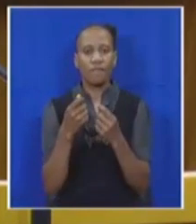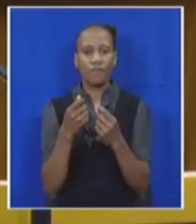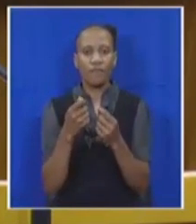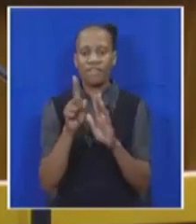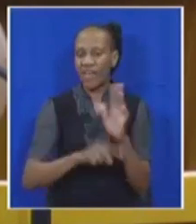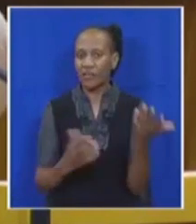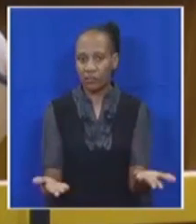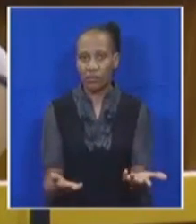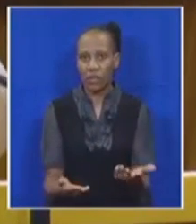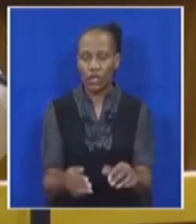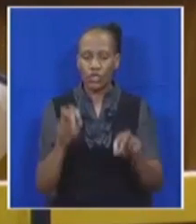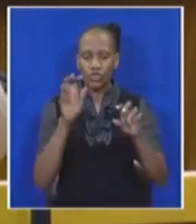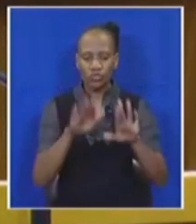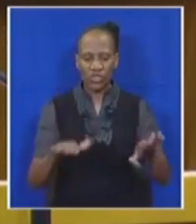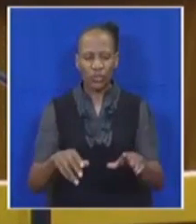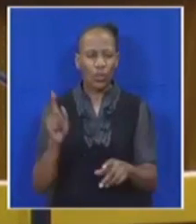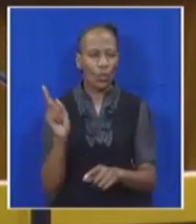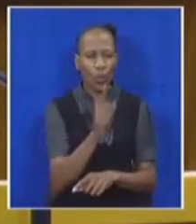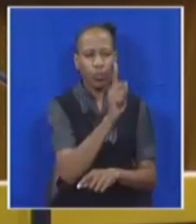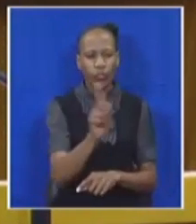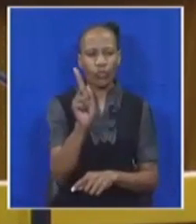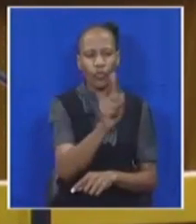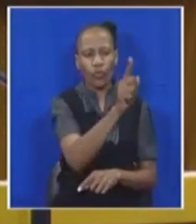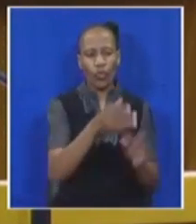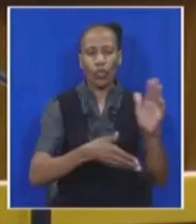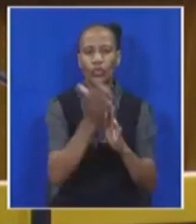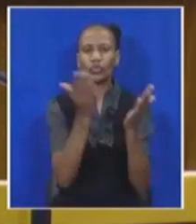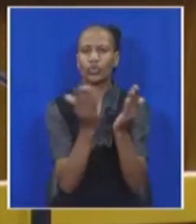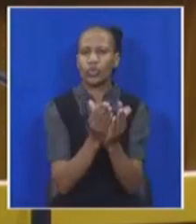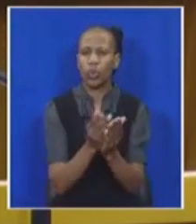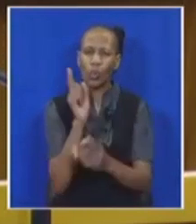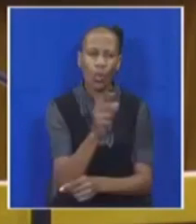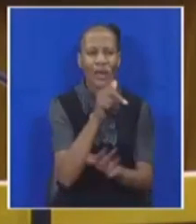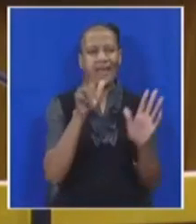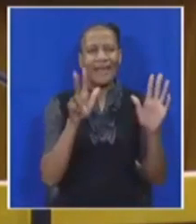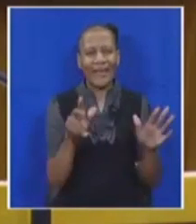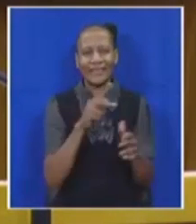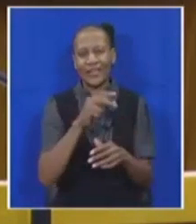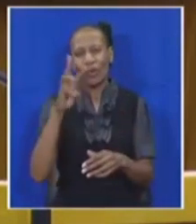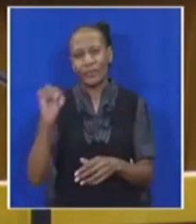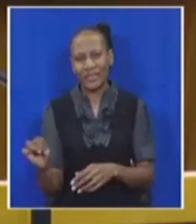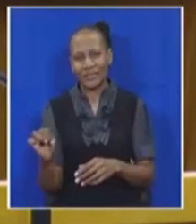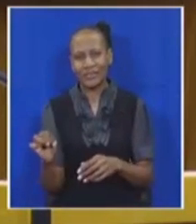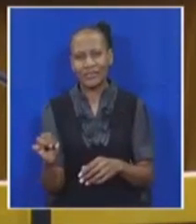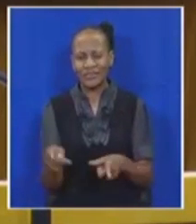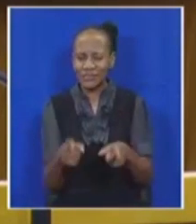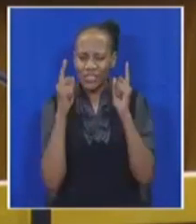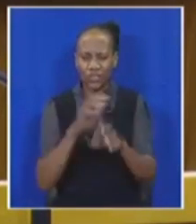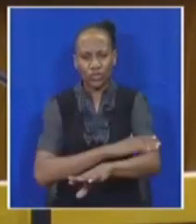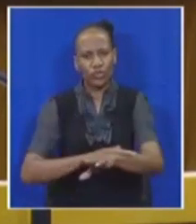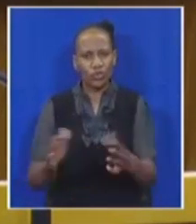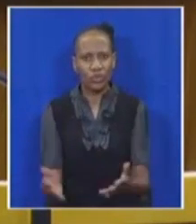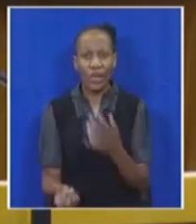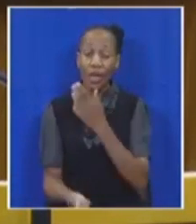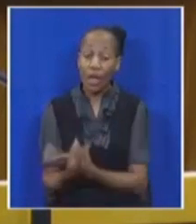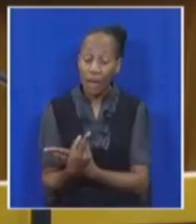learners who were forced to walk 8 kilometers daily through crime-ridden areas, risking being robbed, raped, or worse. This all happened